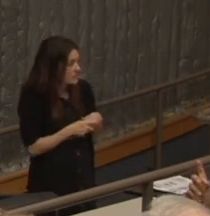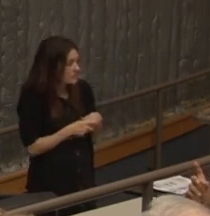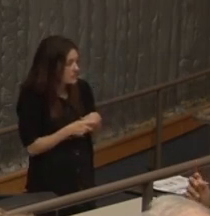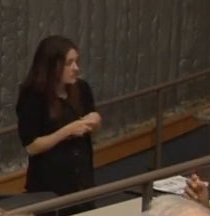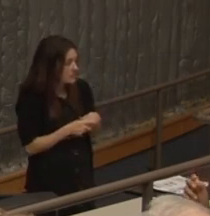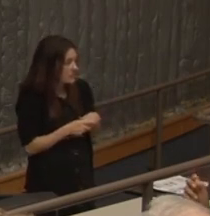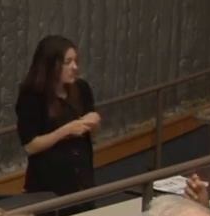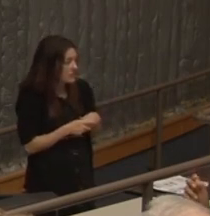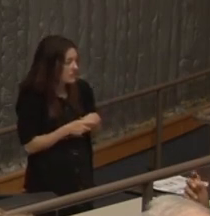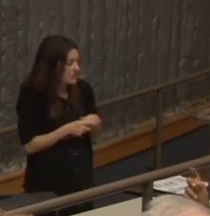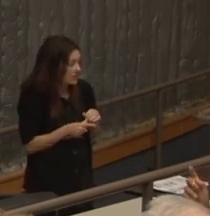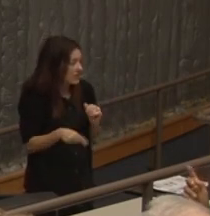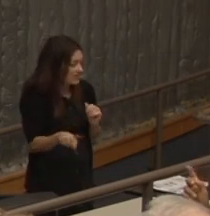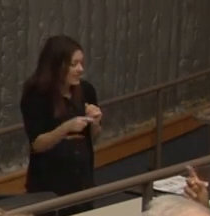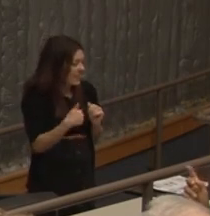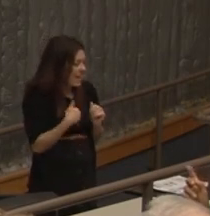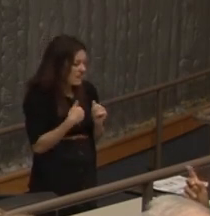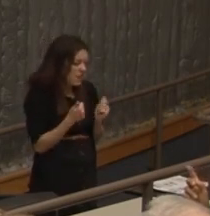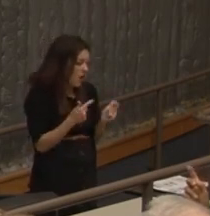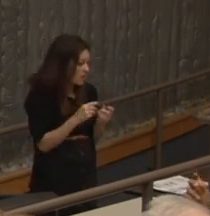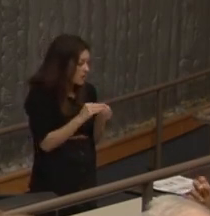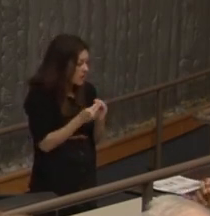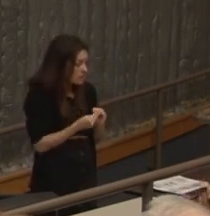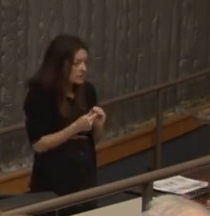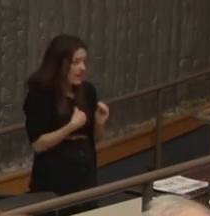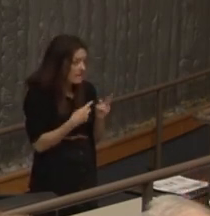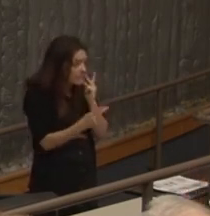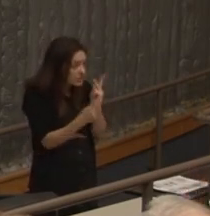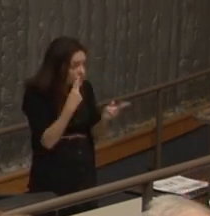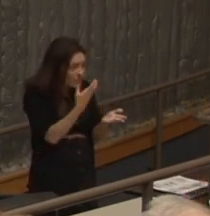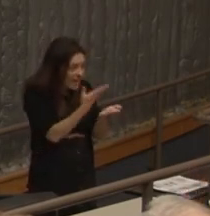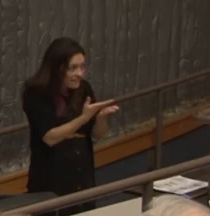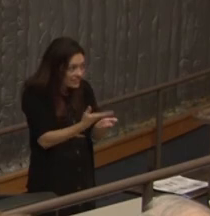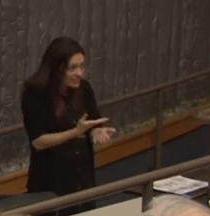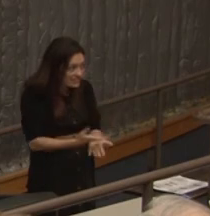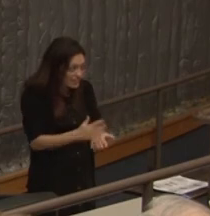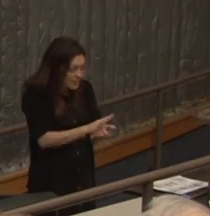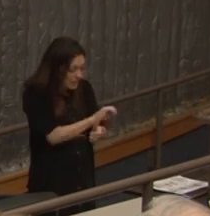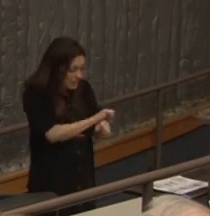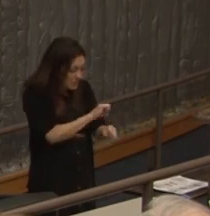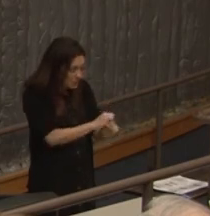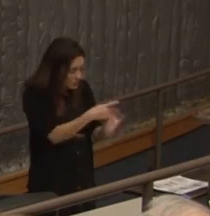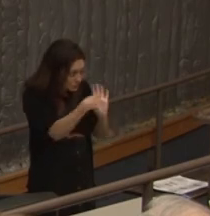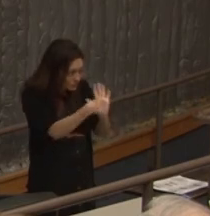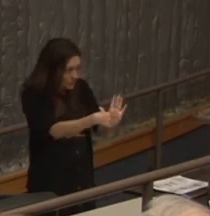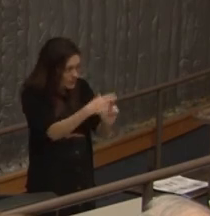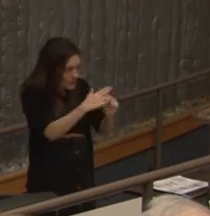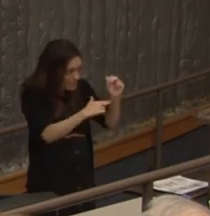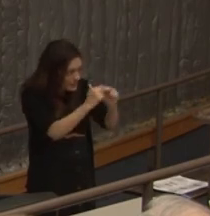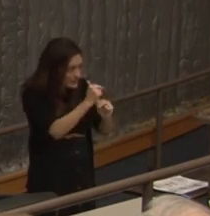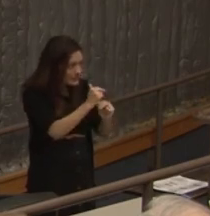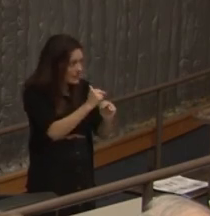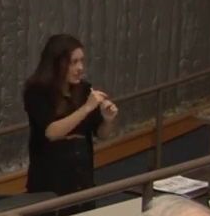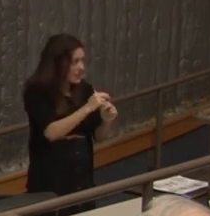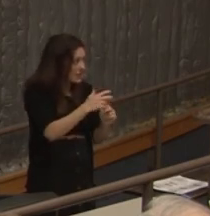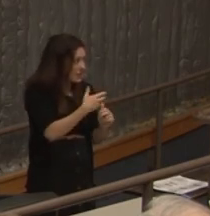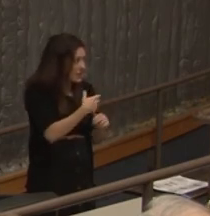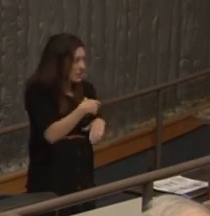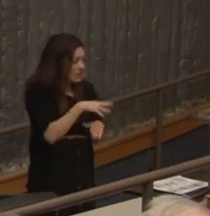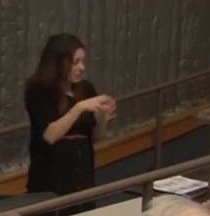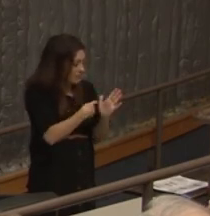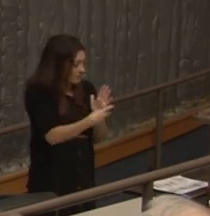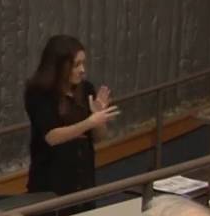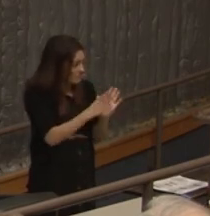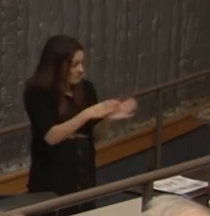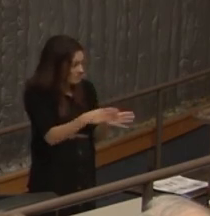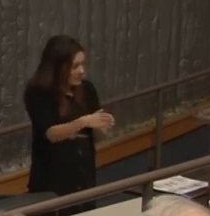in one? So they have all that. They have visual evidence. They have hundreds of testimonies. You have testimonies from members of the Sonderkommando,